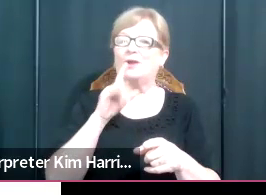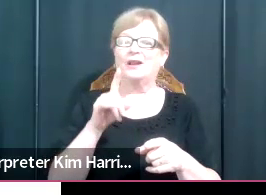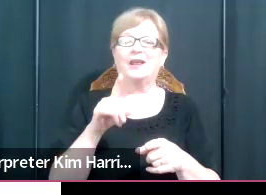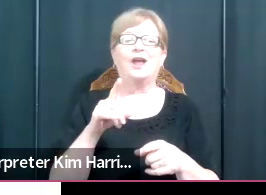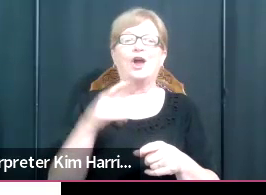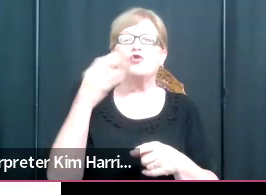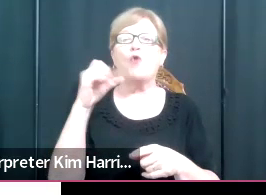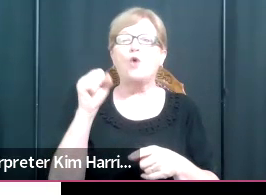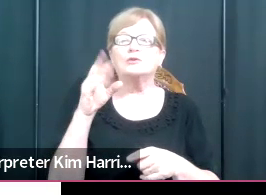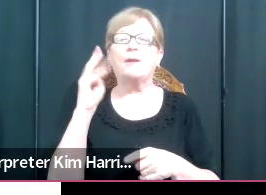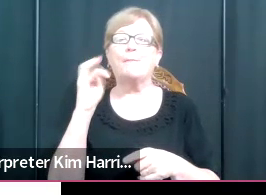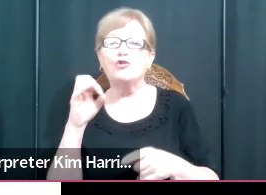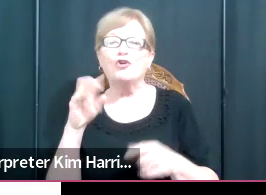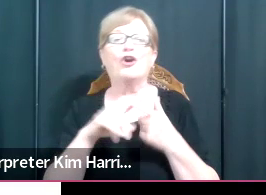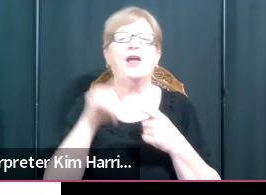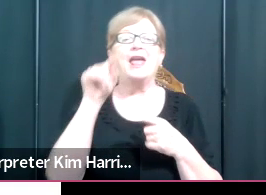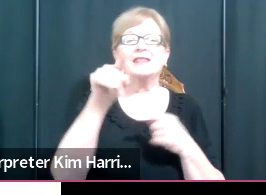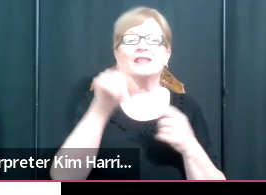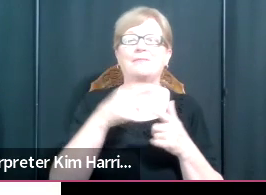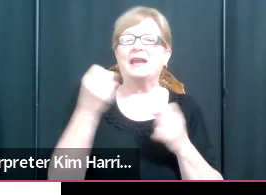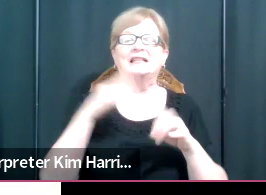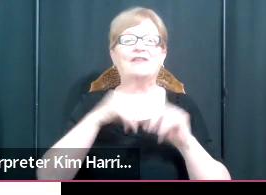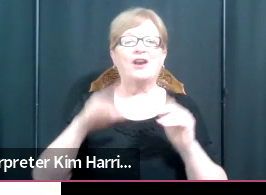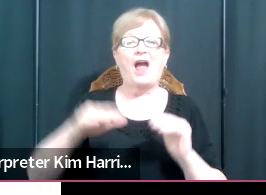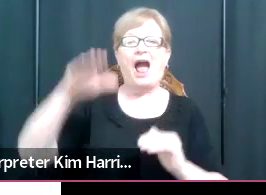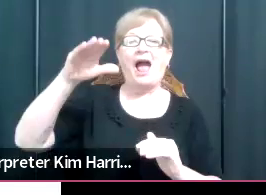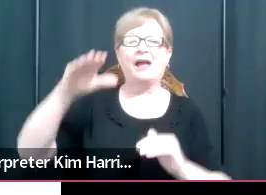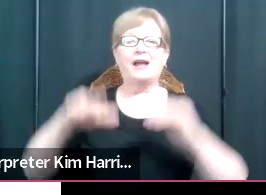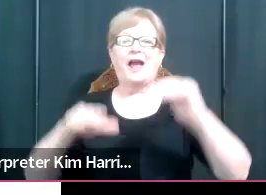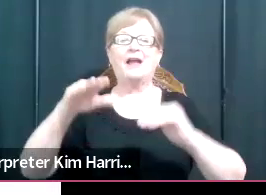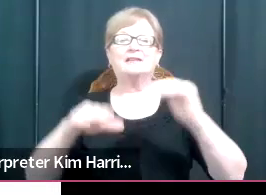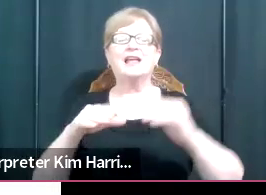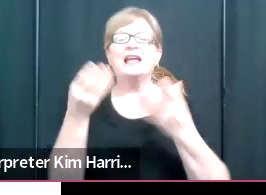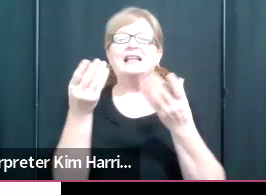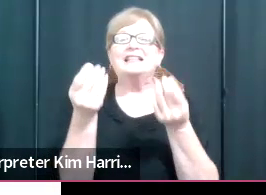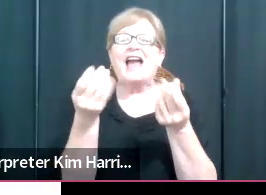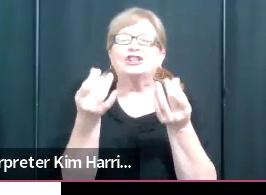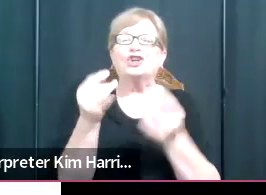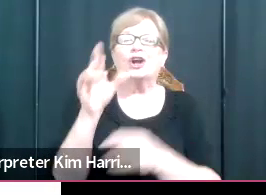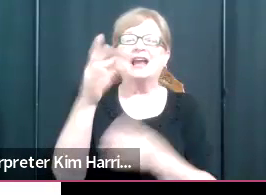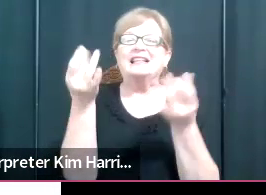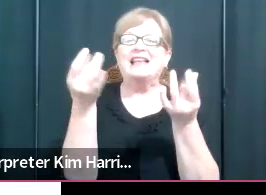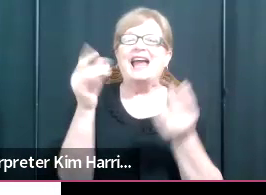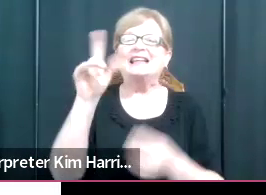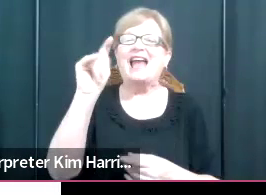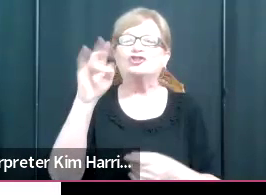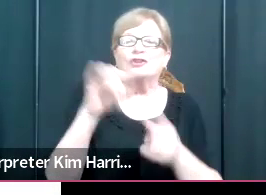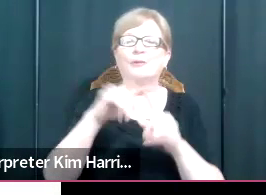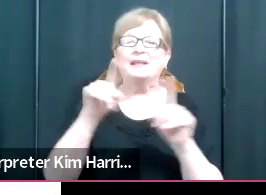motor. They're all different heights. The textures are a little bit different. They're very stable. They're very